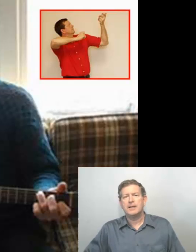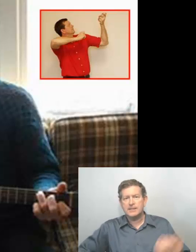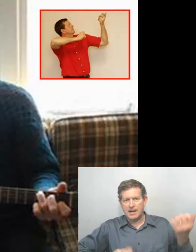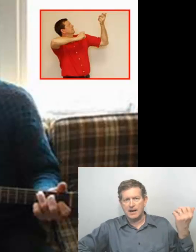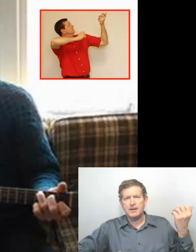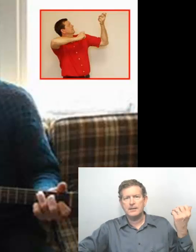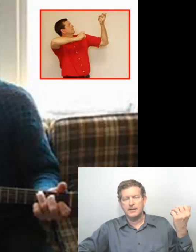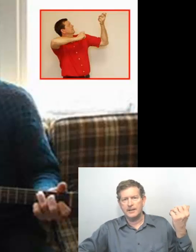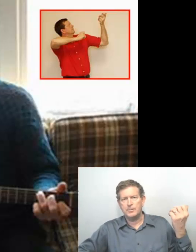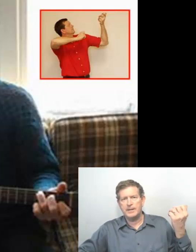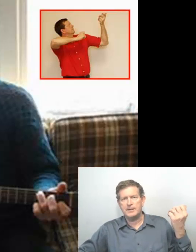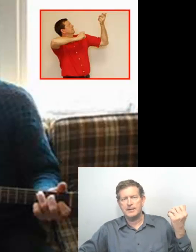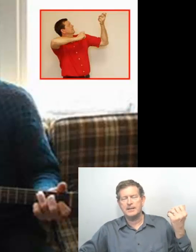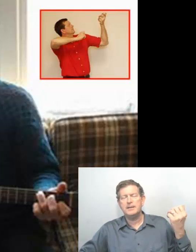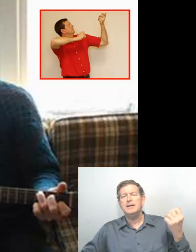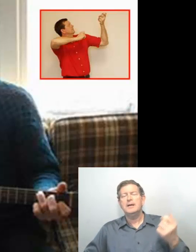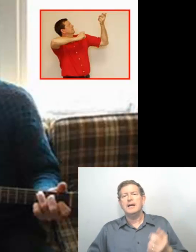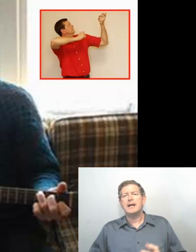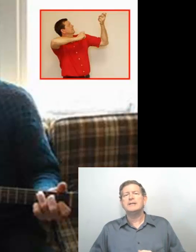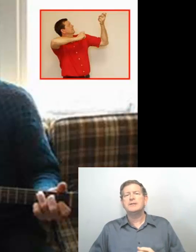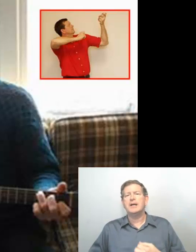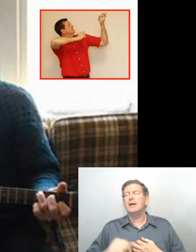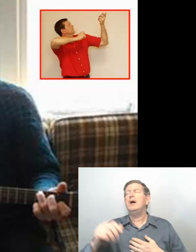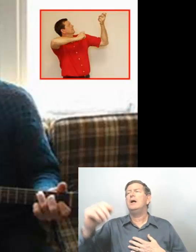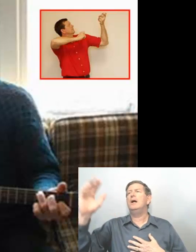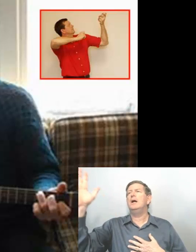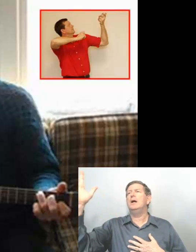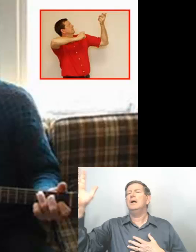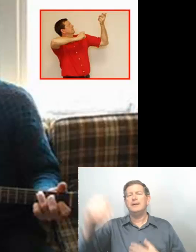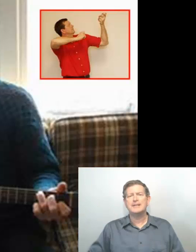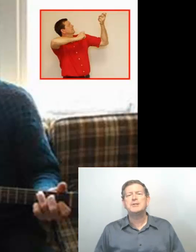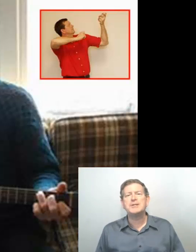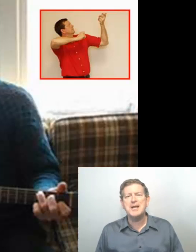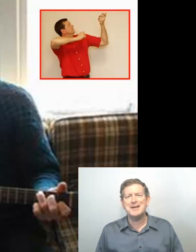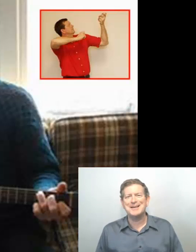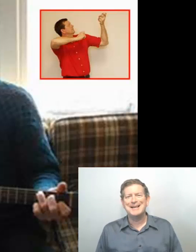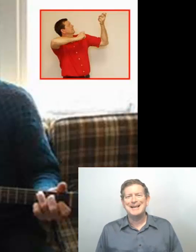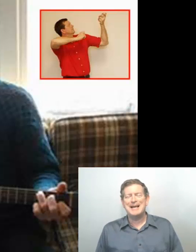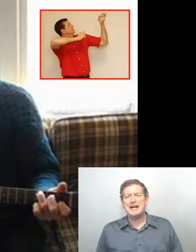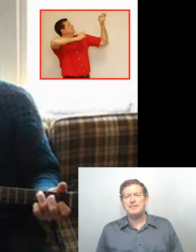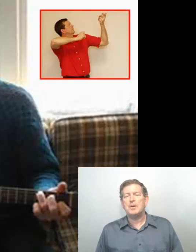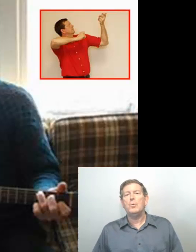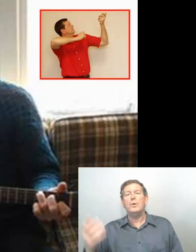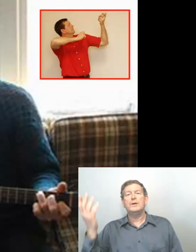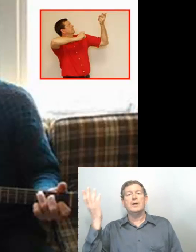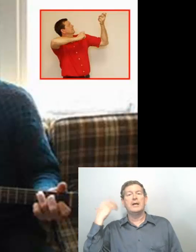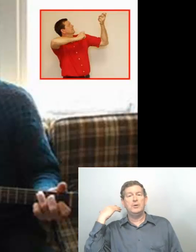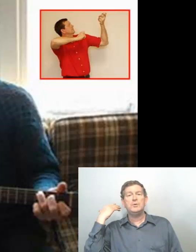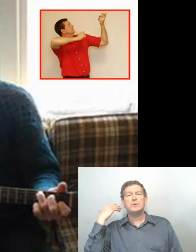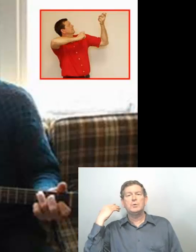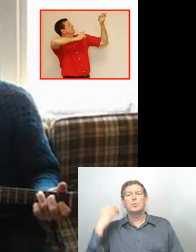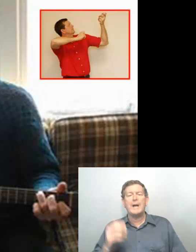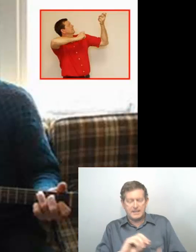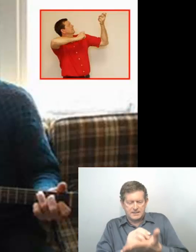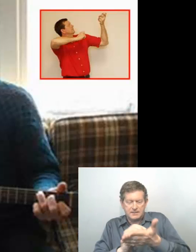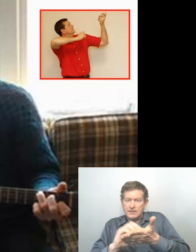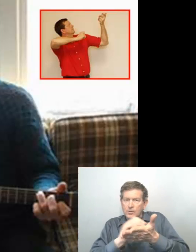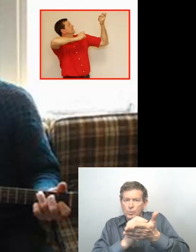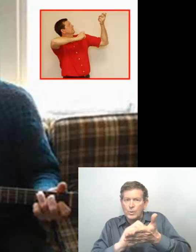play guitar a little bit, and I sing. Oh, I sing. I used